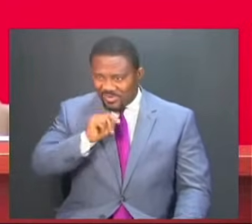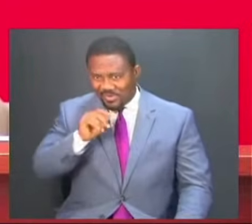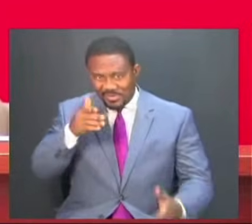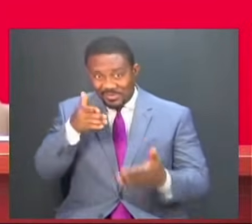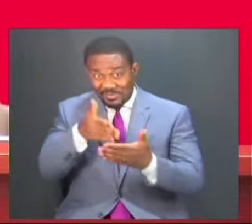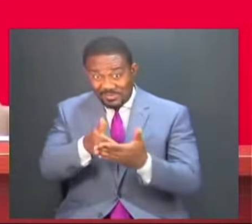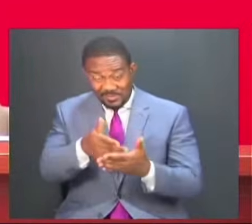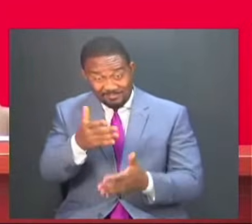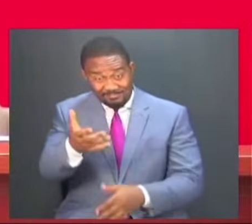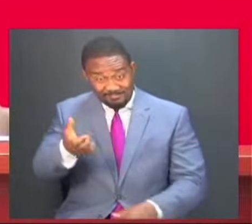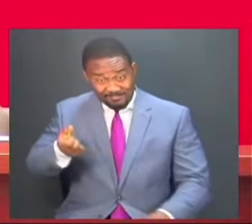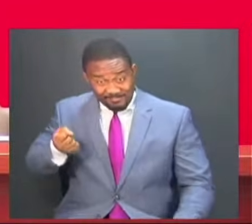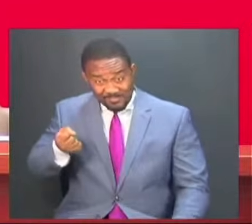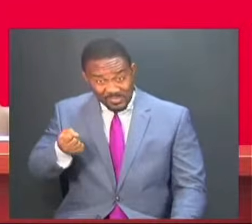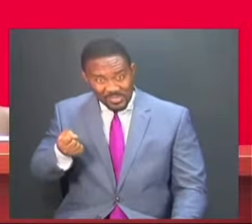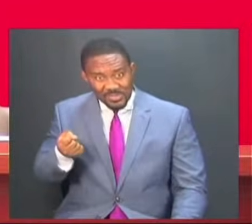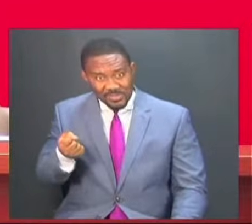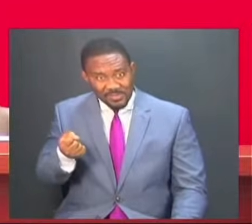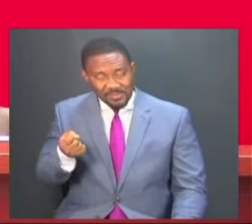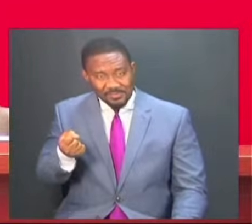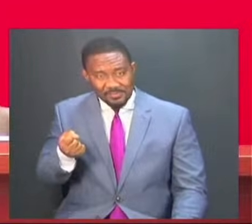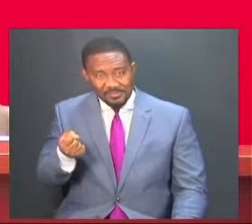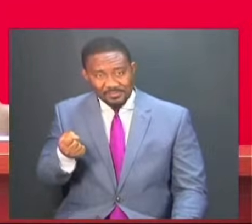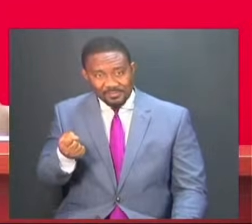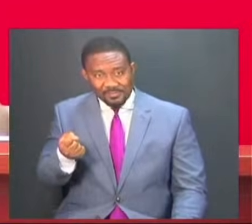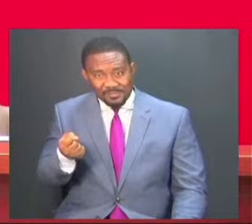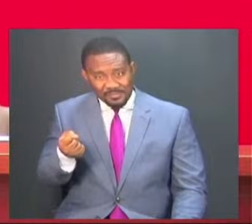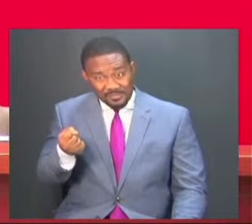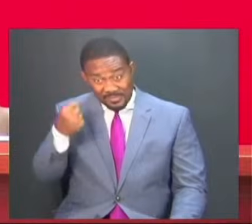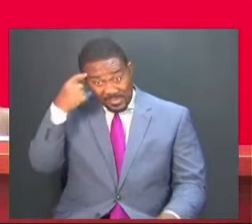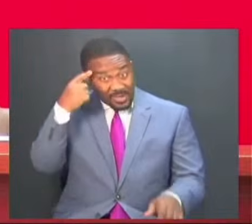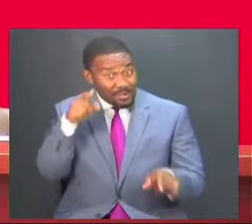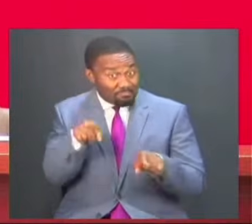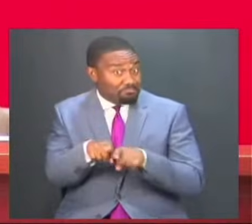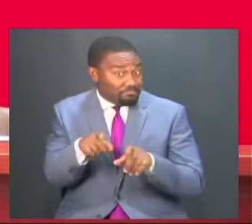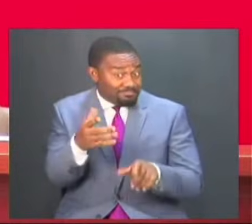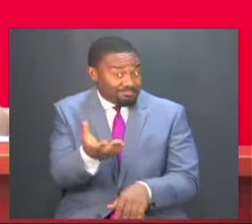the withdrawal of the agreement.